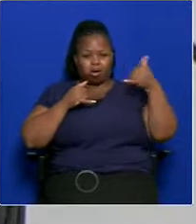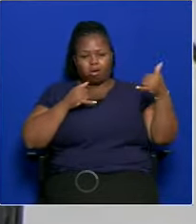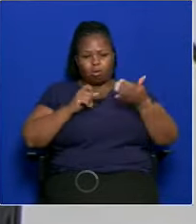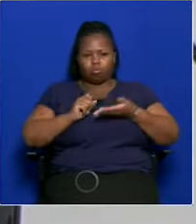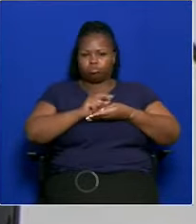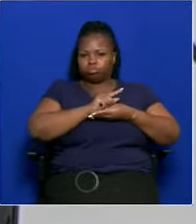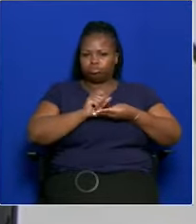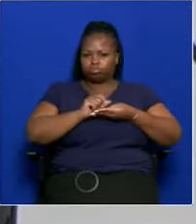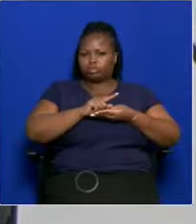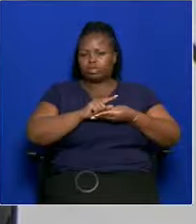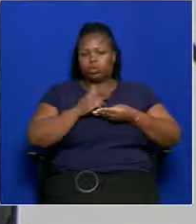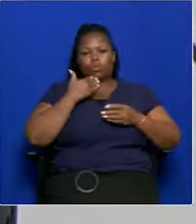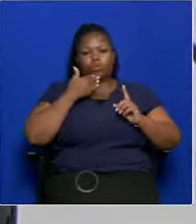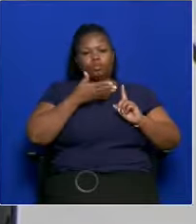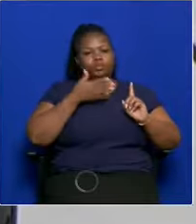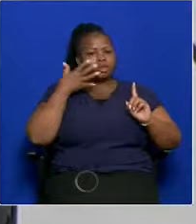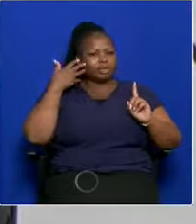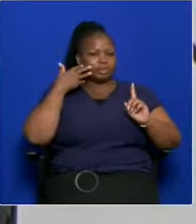Mr. Matlala.